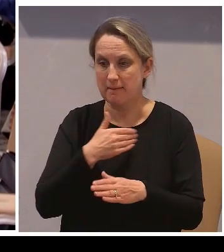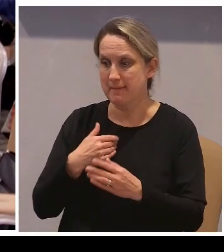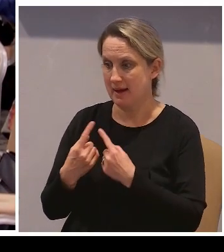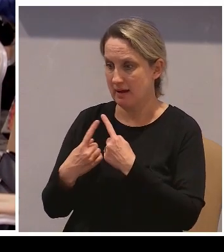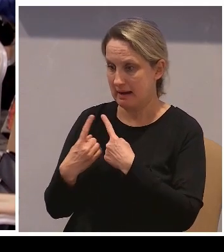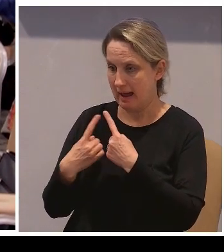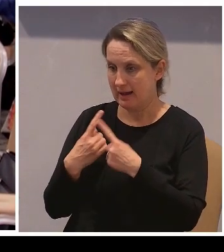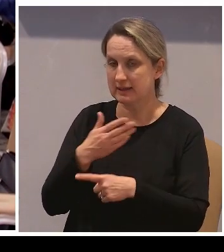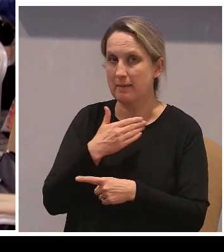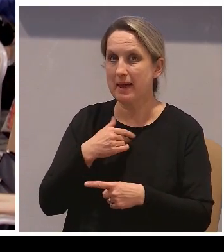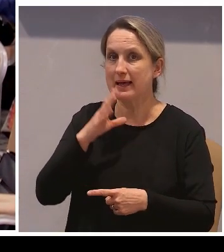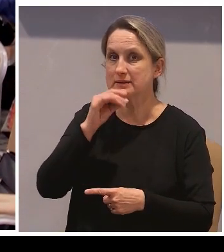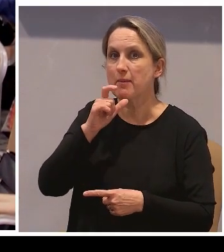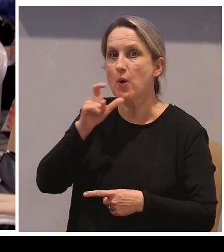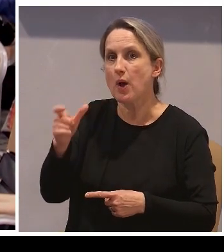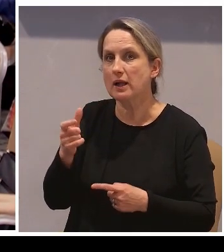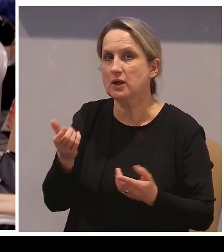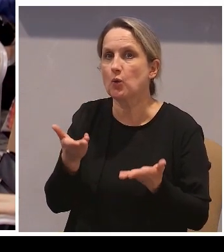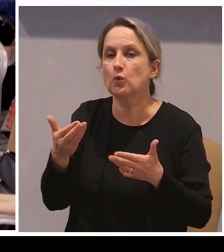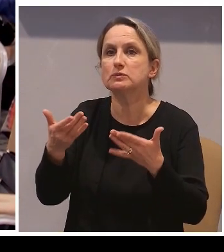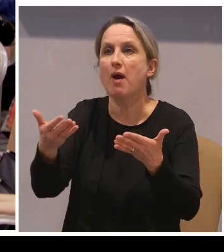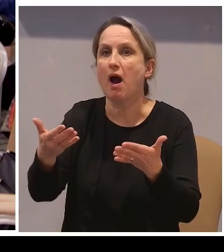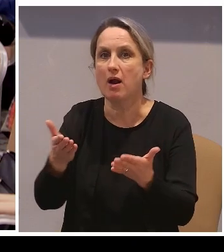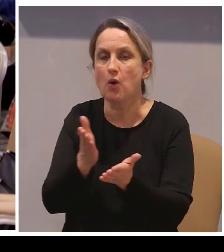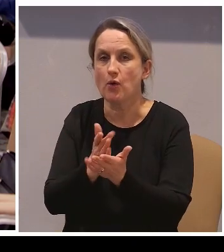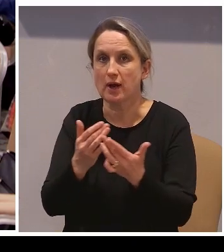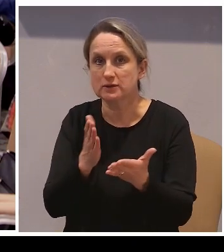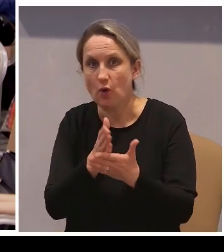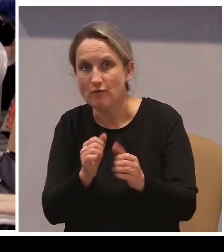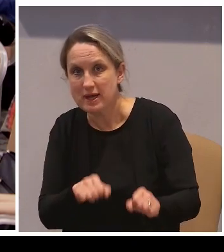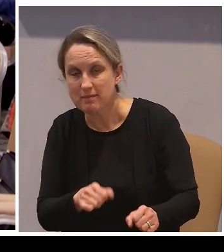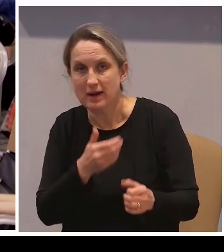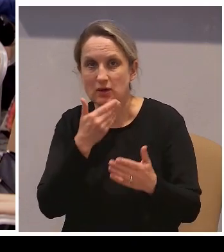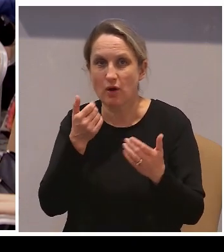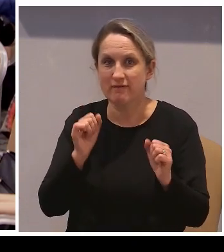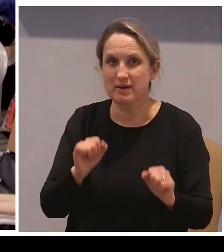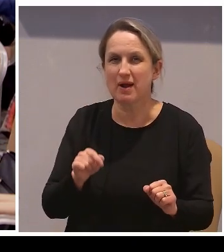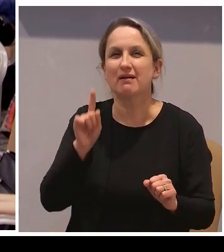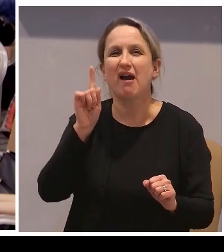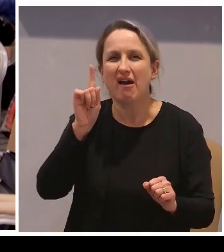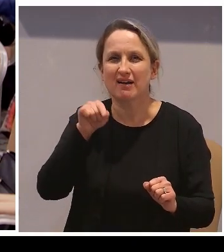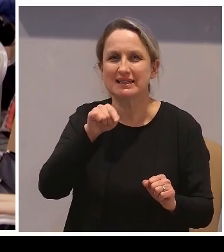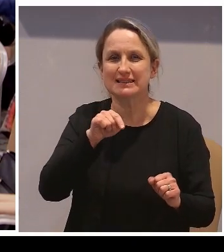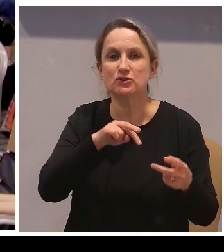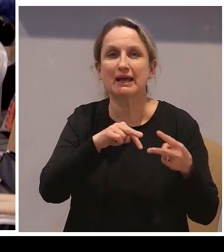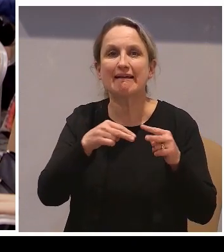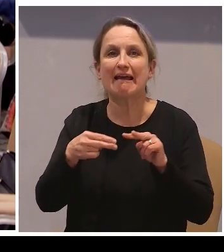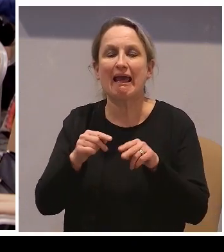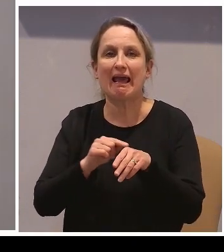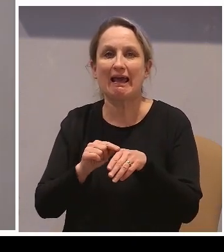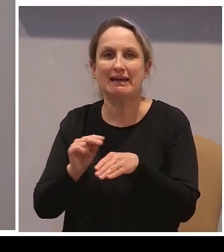there are trials coming up. You should talk to us and we can let you